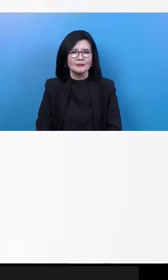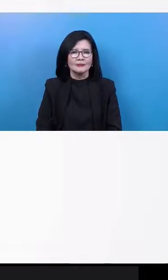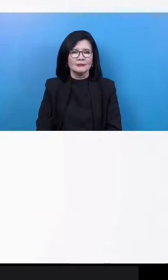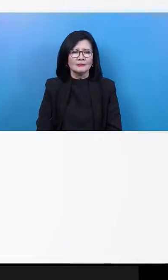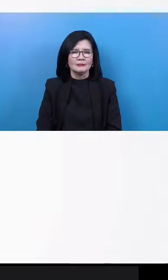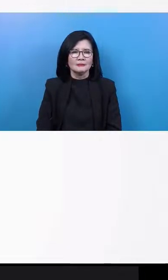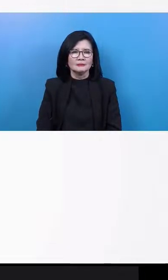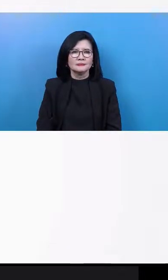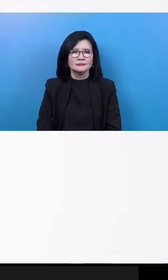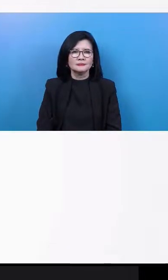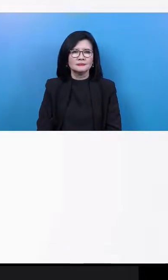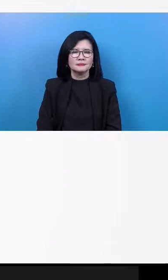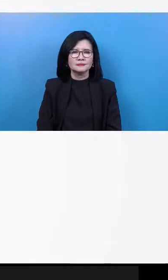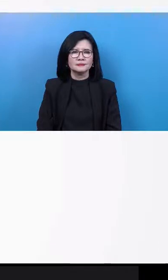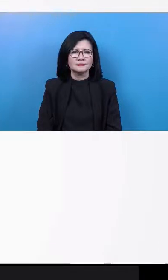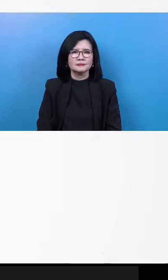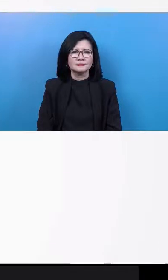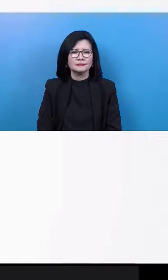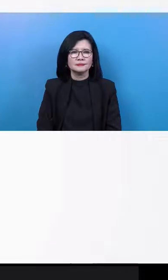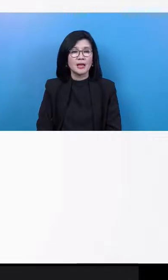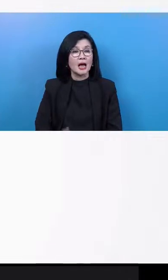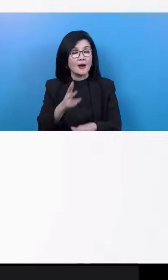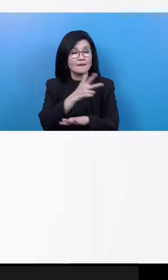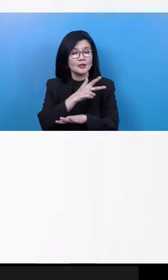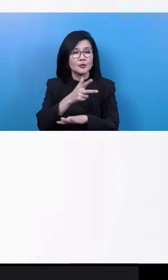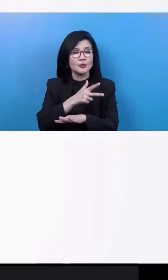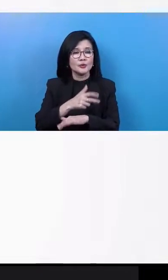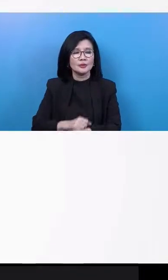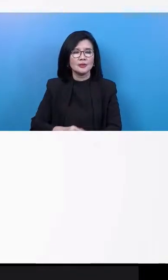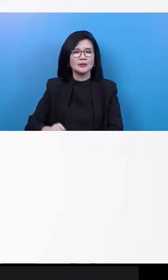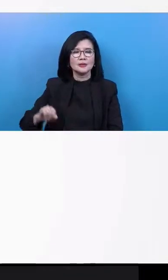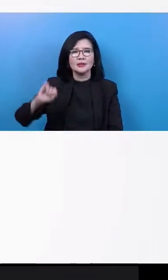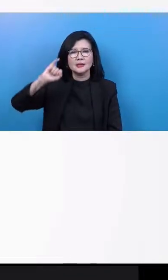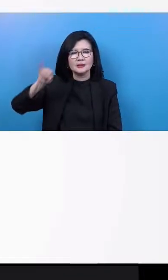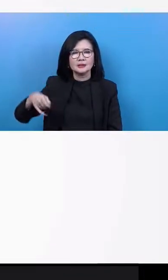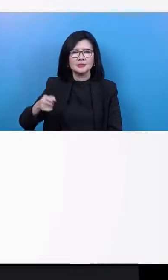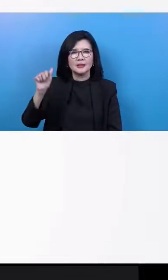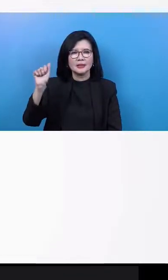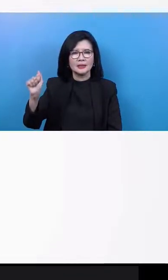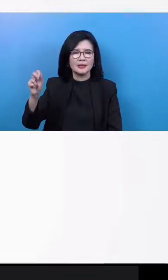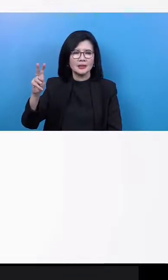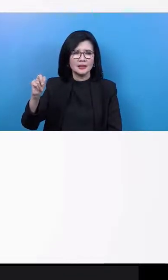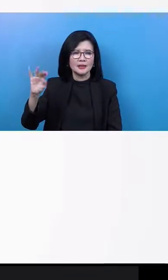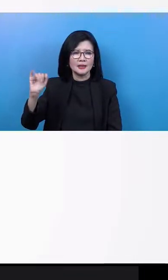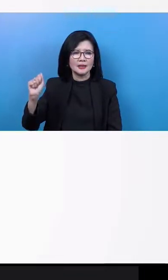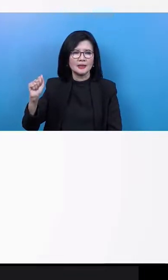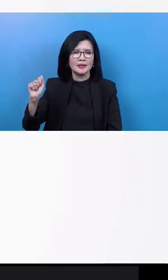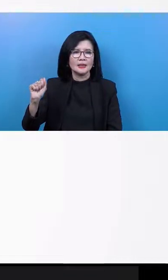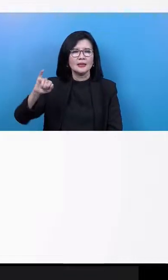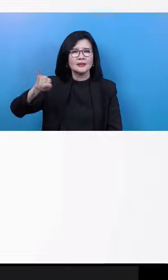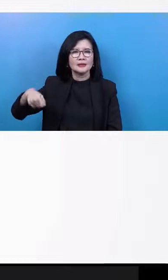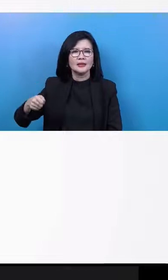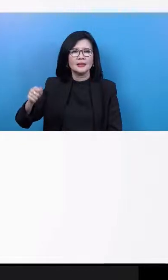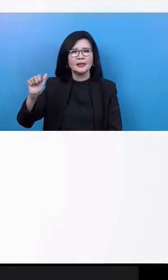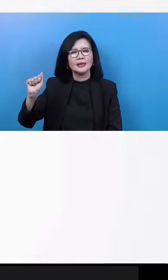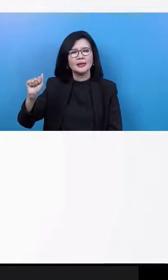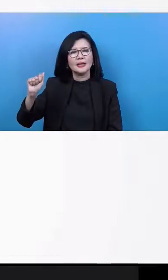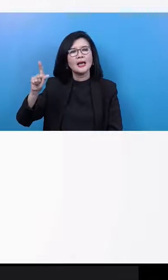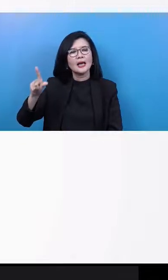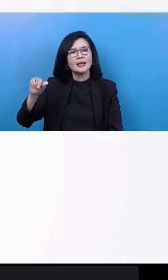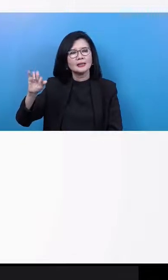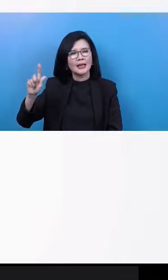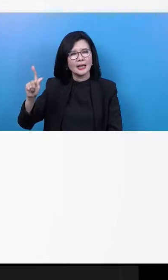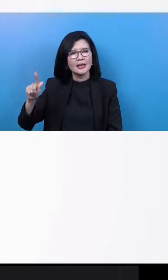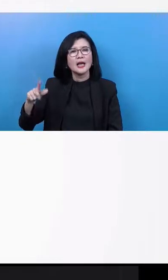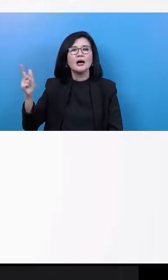Jalil. Dr. Jalil is the Director of Asean Integration Monitoring Directorate at the Asean Secretariat. He